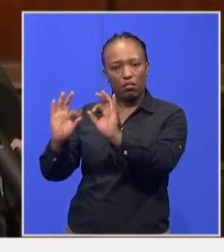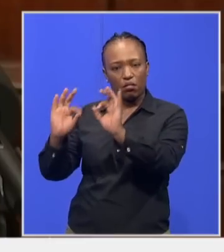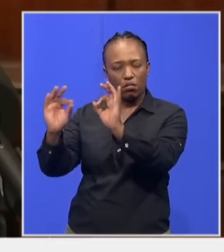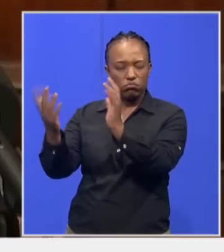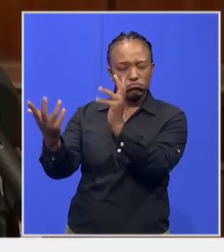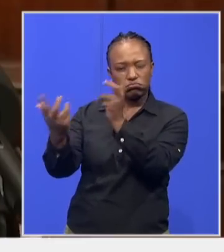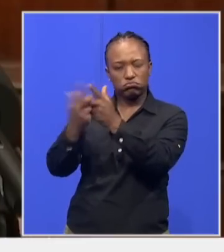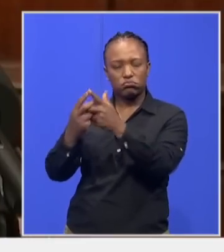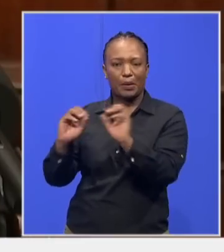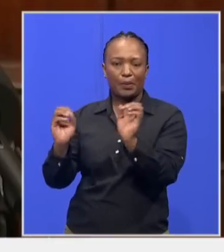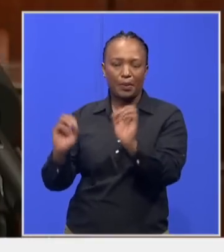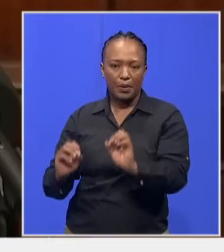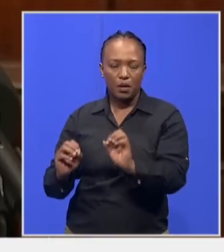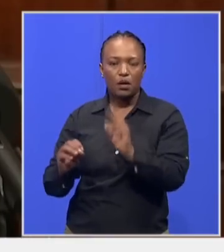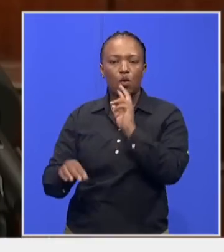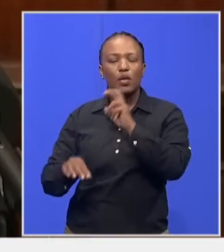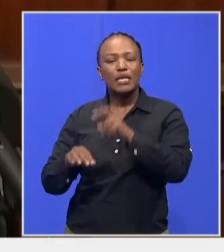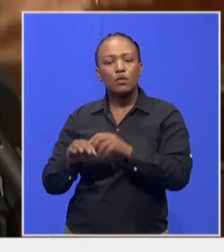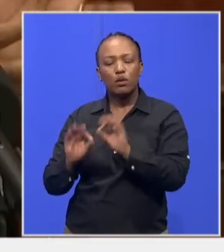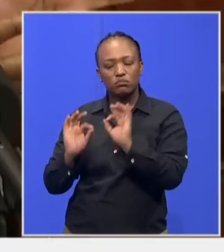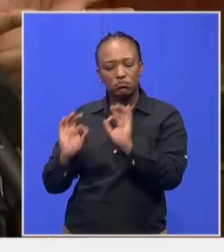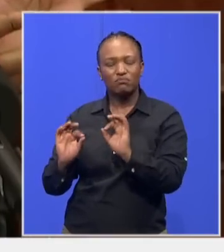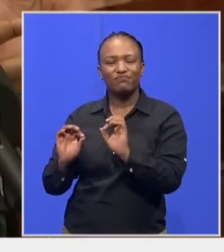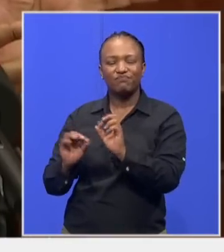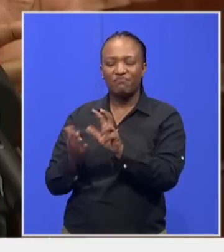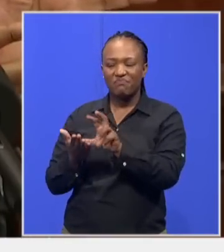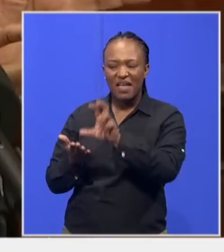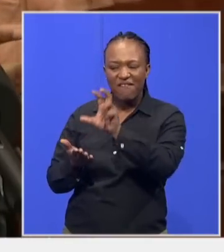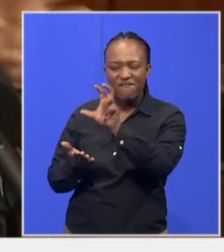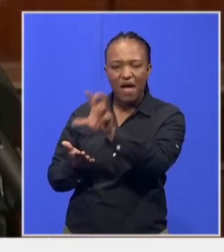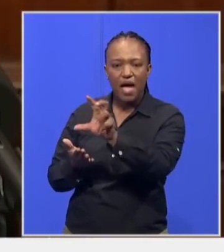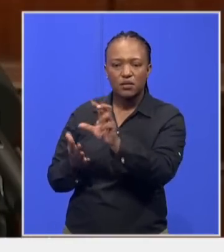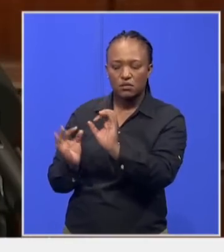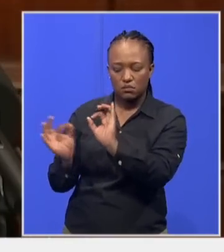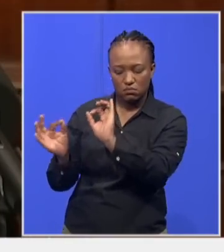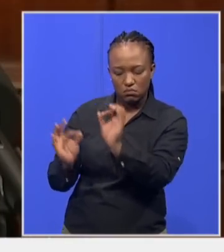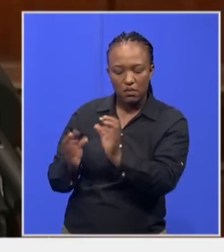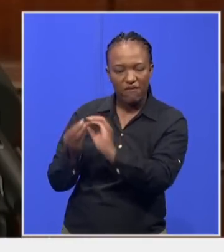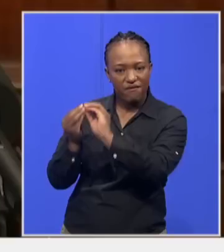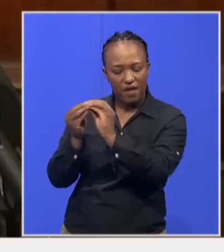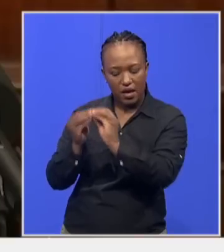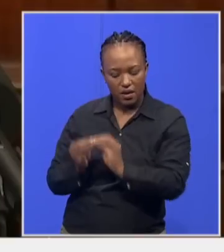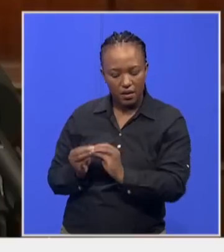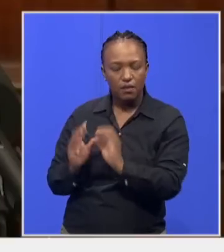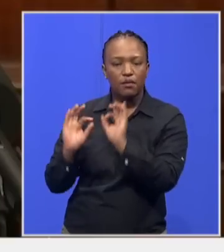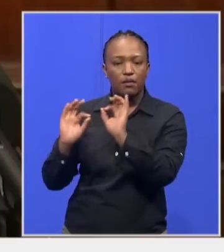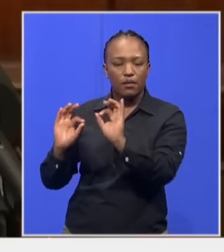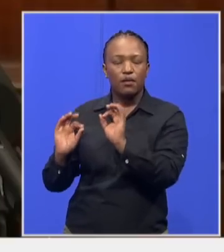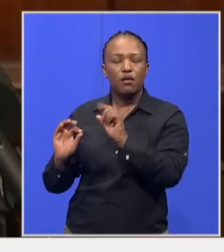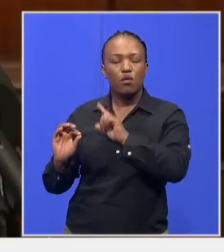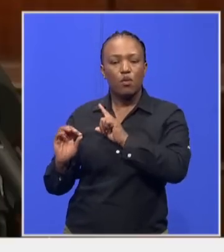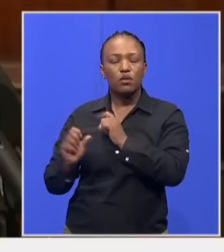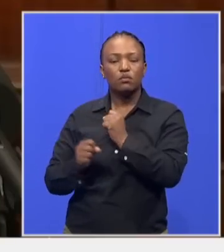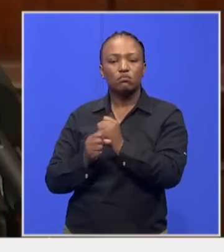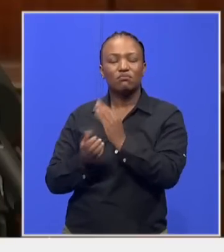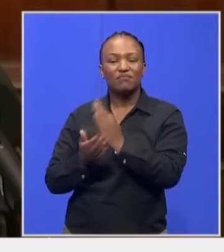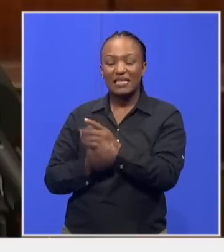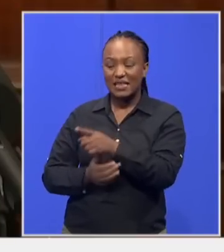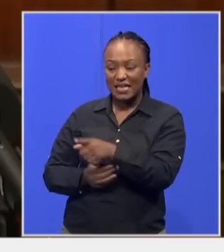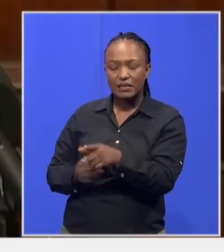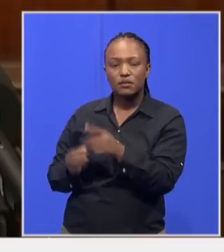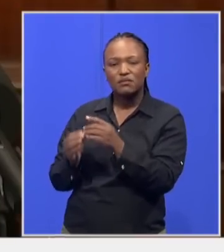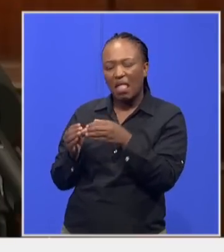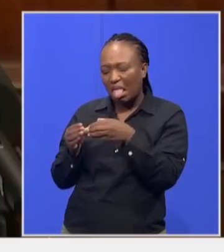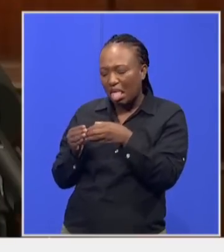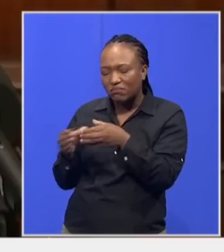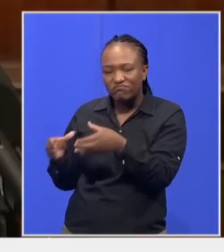of investment there. So you can see investment in the coal plus mine, investment in some of these milling plants requires